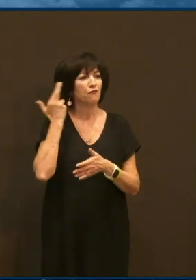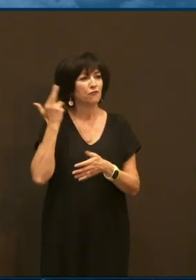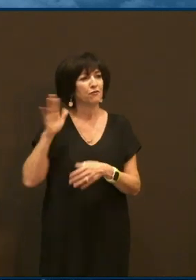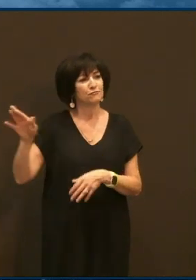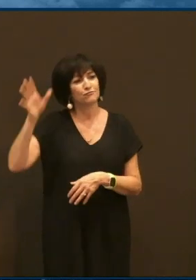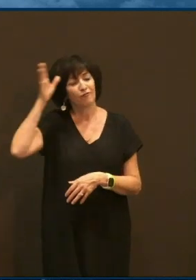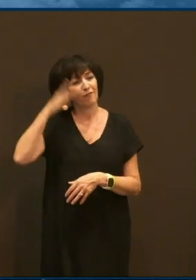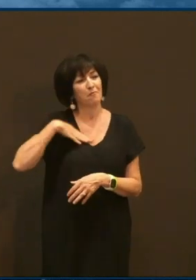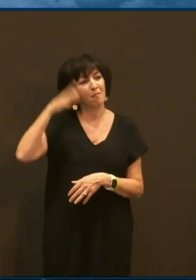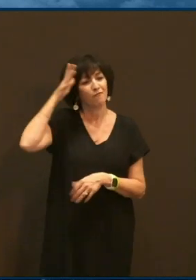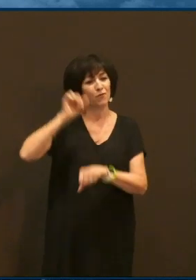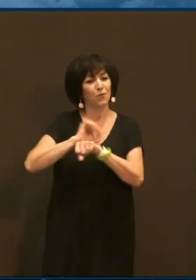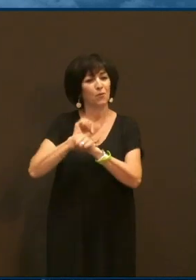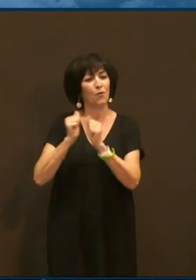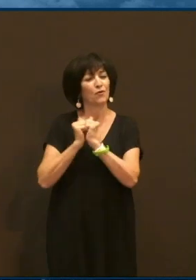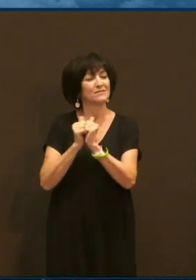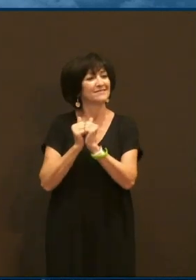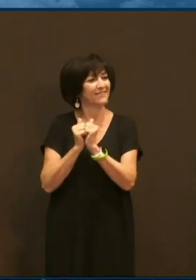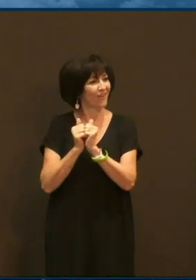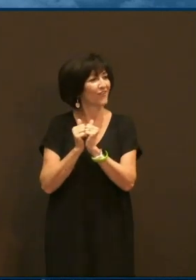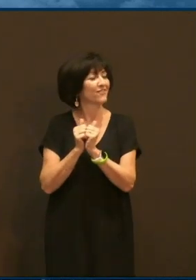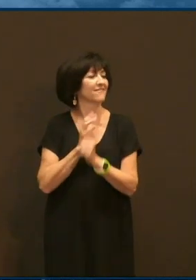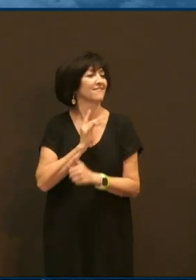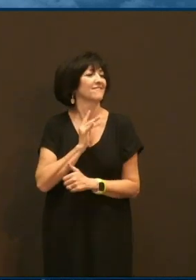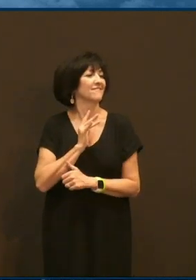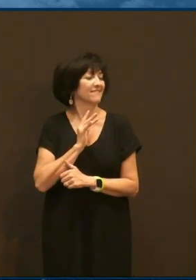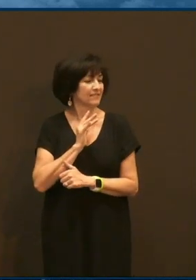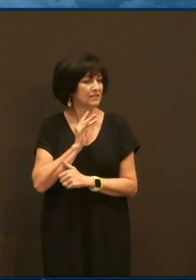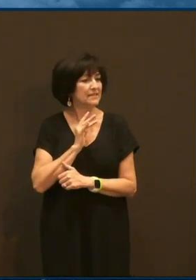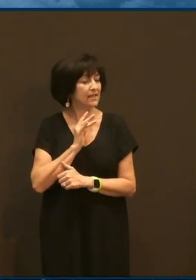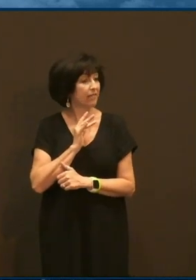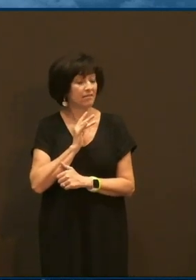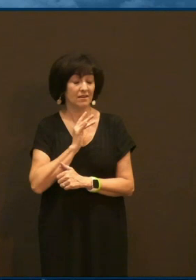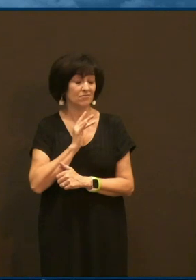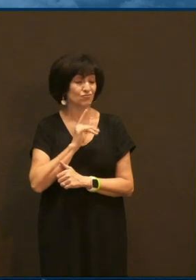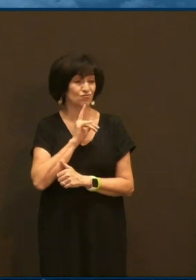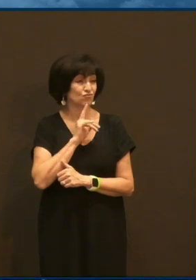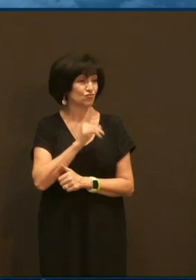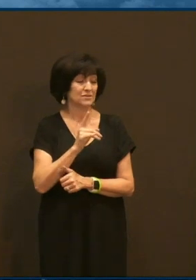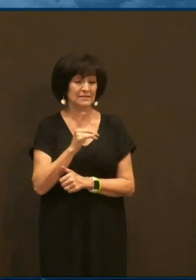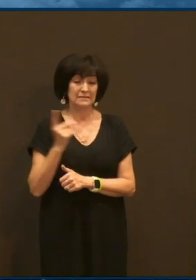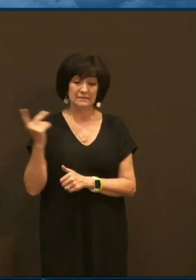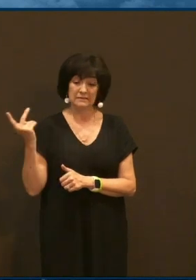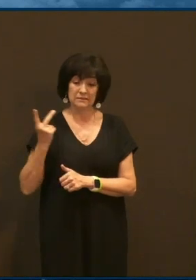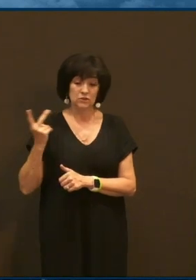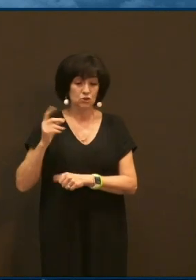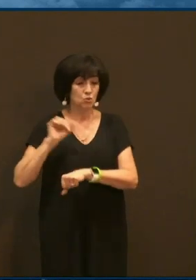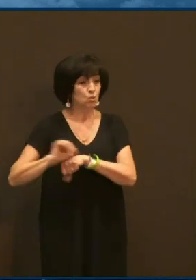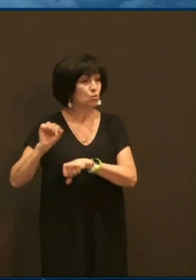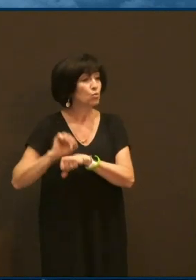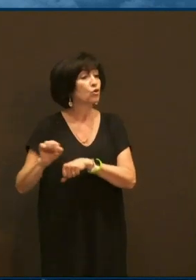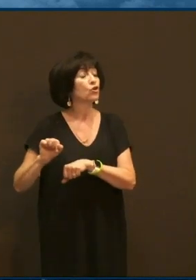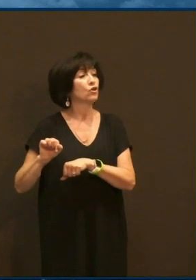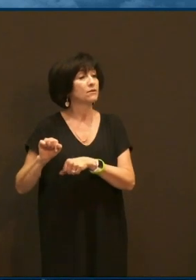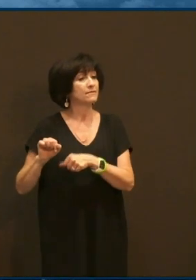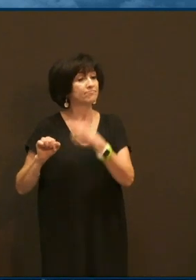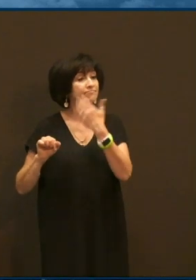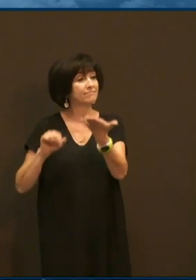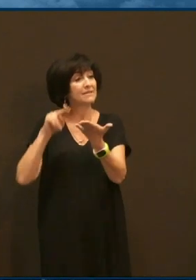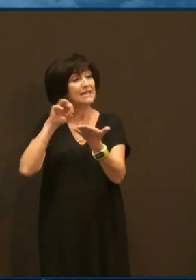and so it was that, and then just incredible opportunity with Nemours, an